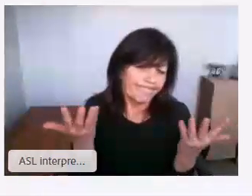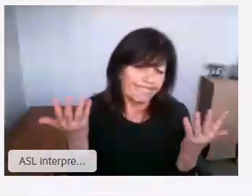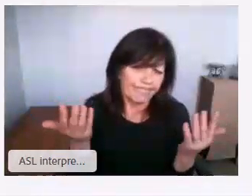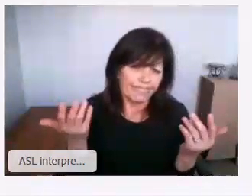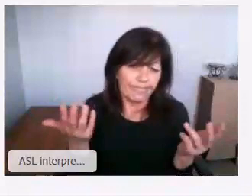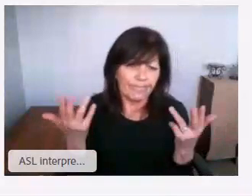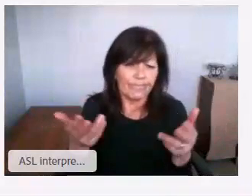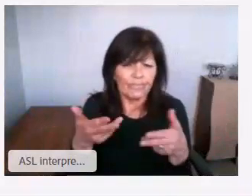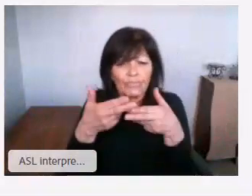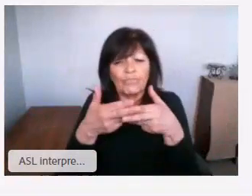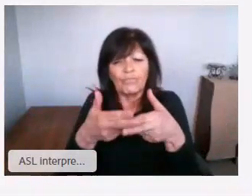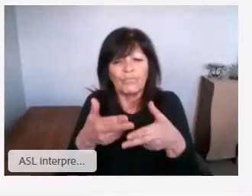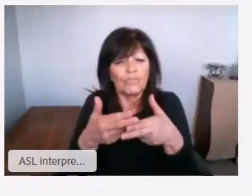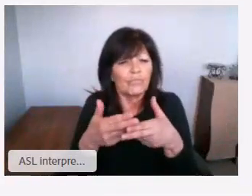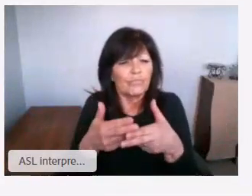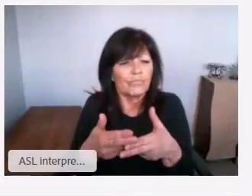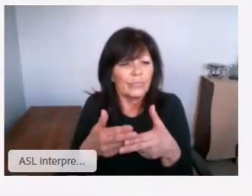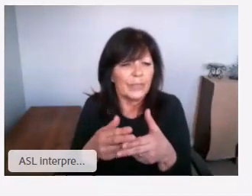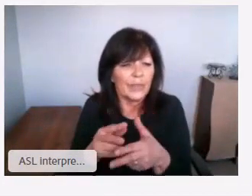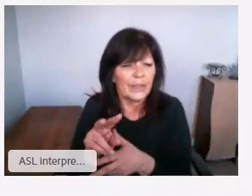what is called a V diagram.